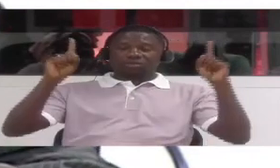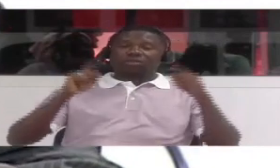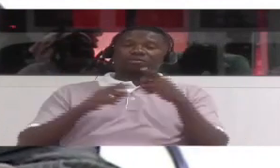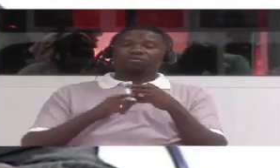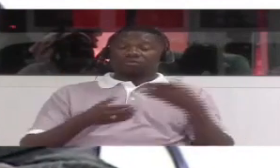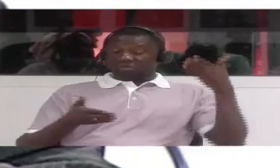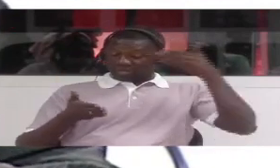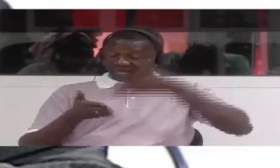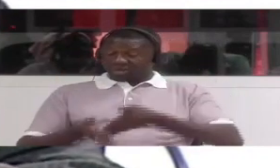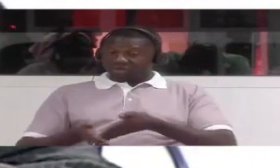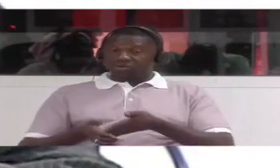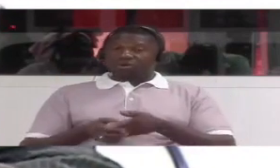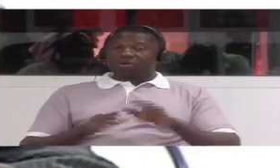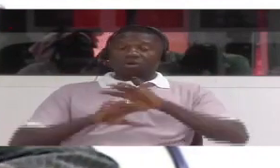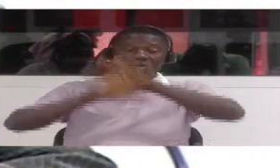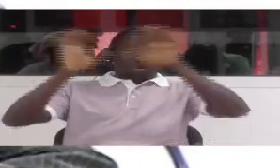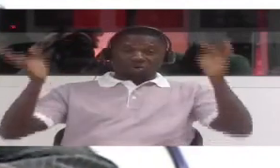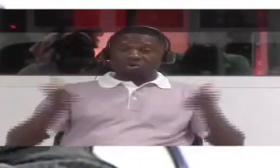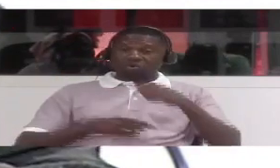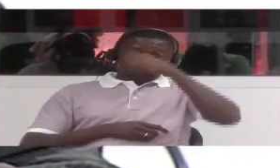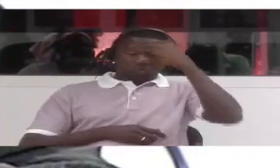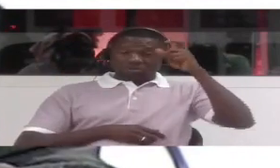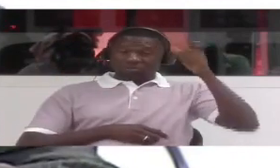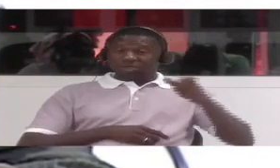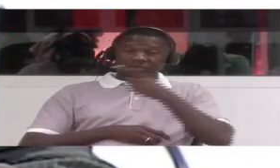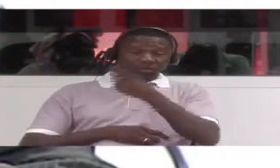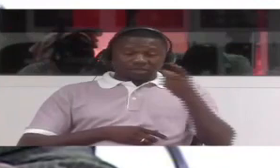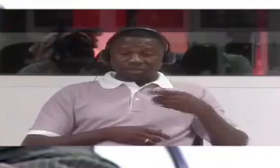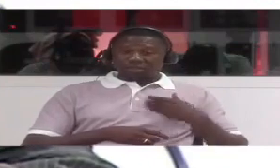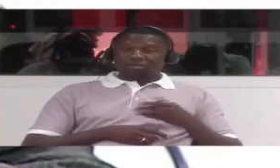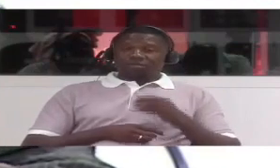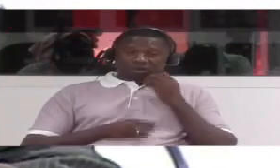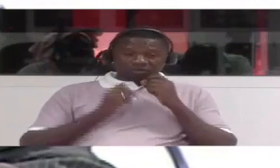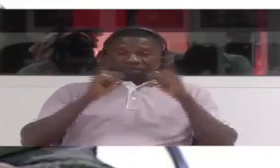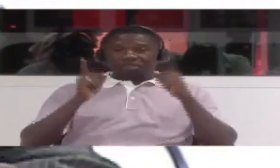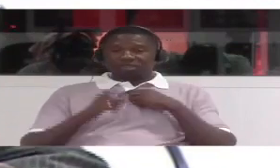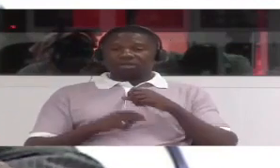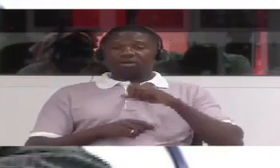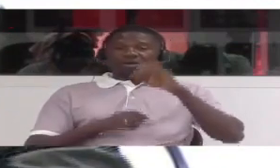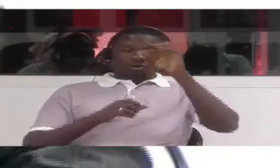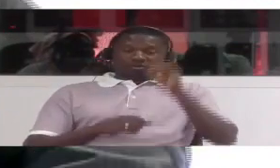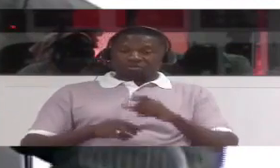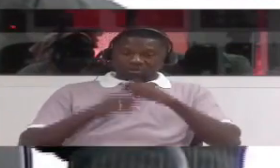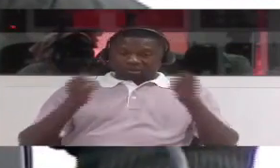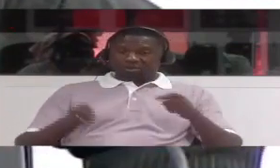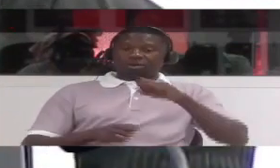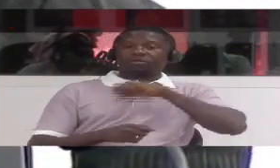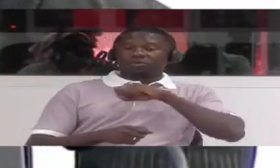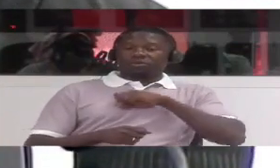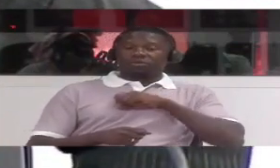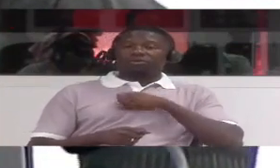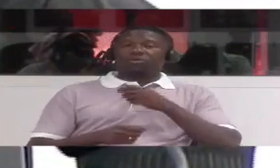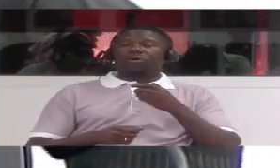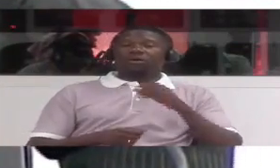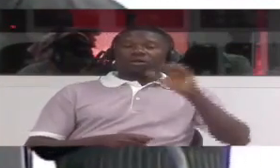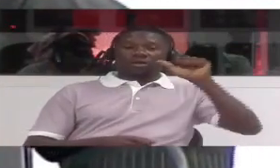staff be informed that the Observer is now owned by Amadou Samba. I saw that with my own eyes in